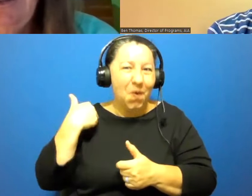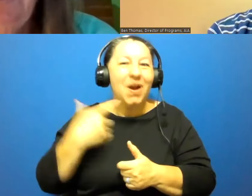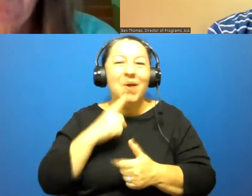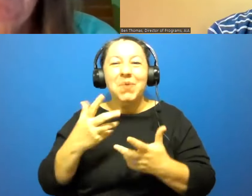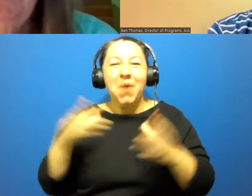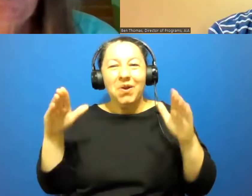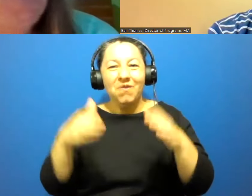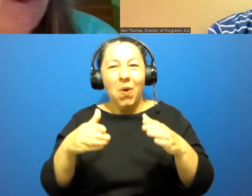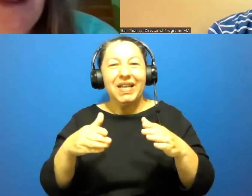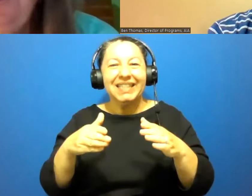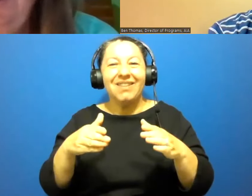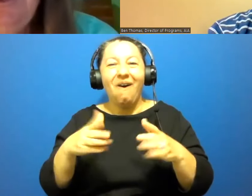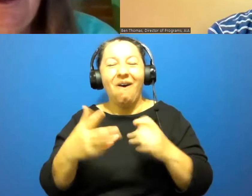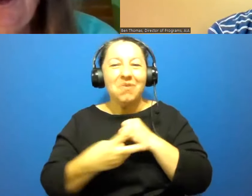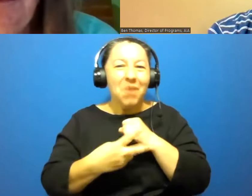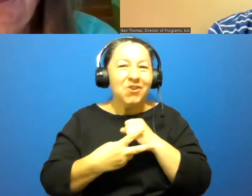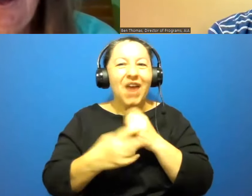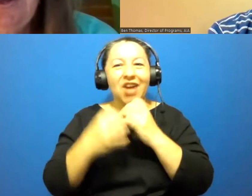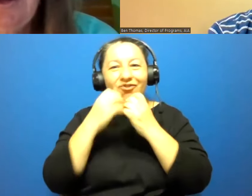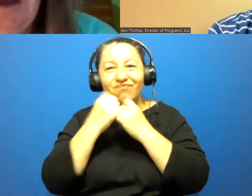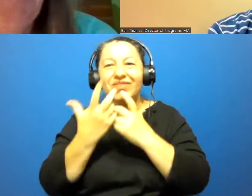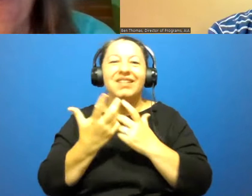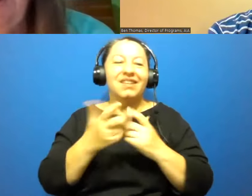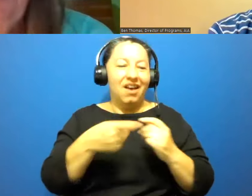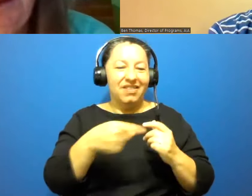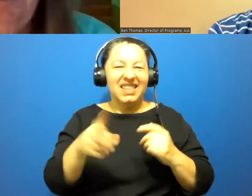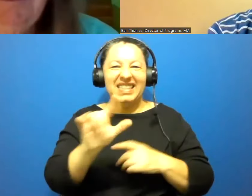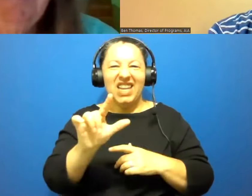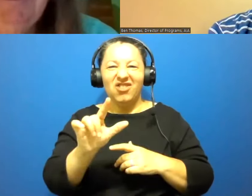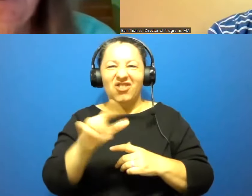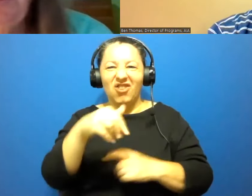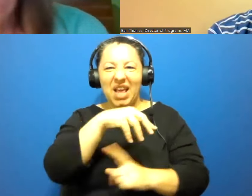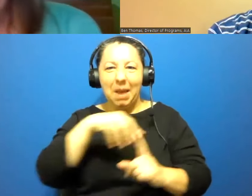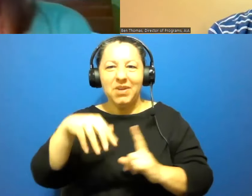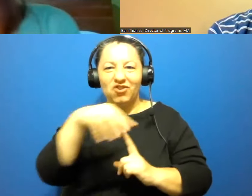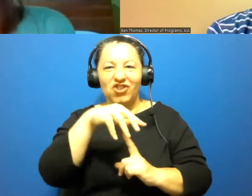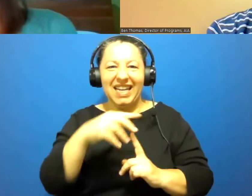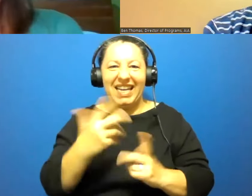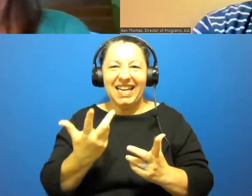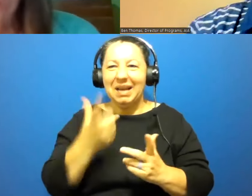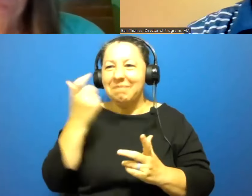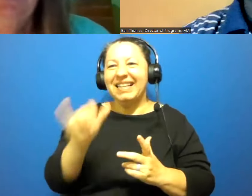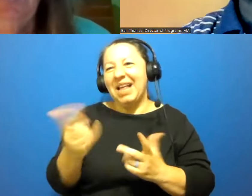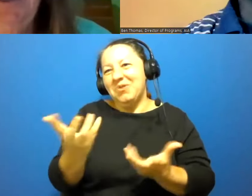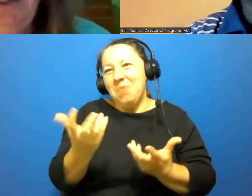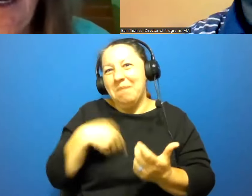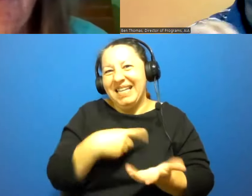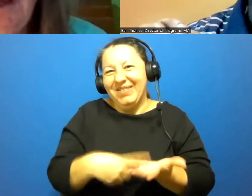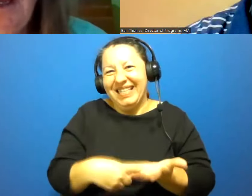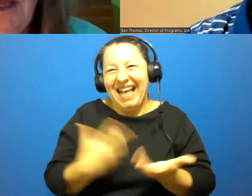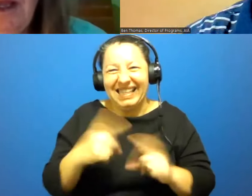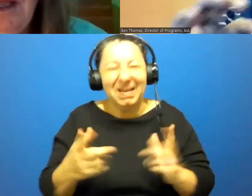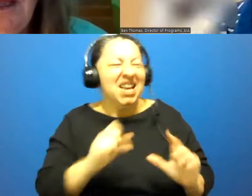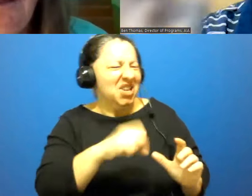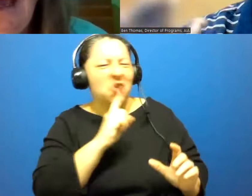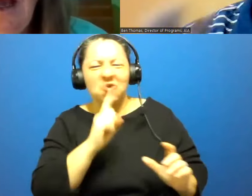the preservation and the digital imaging because that's what you guys asked me to talk about. Yeah, sure, but just a